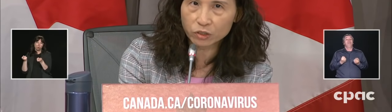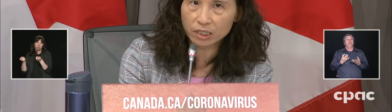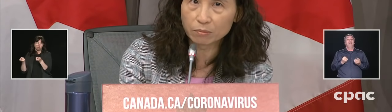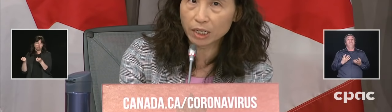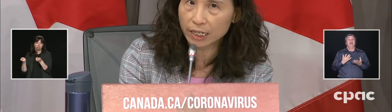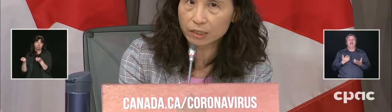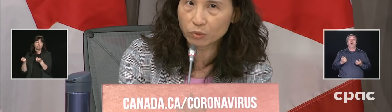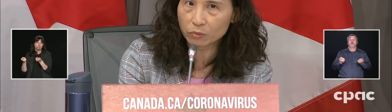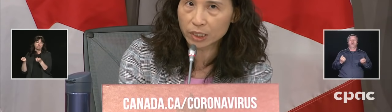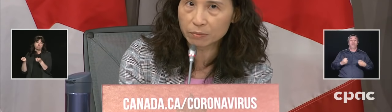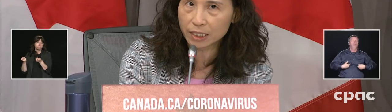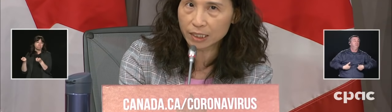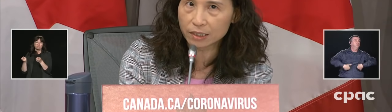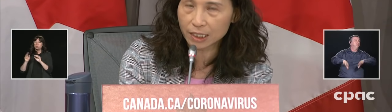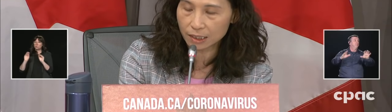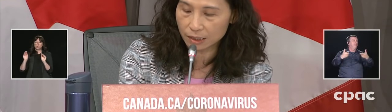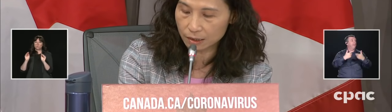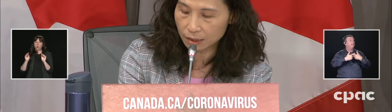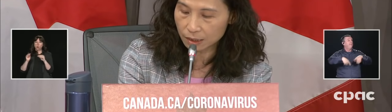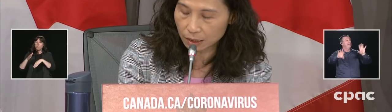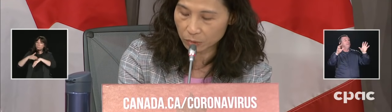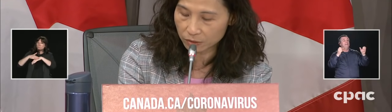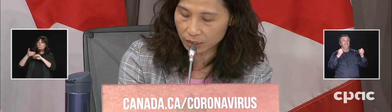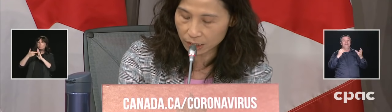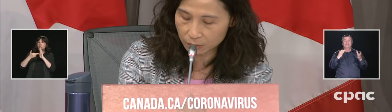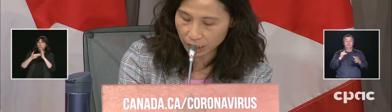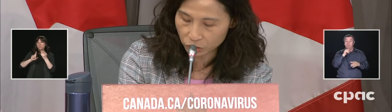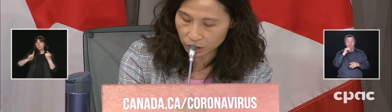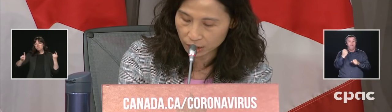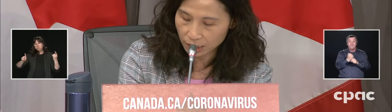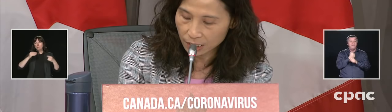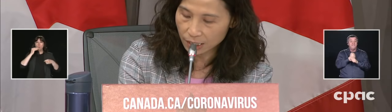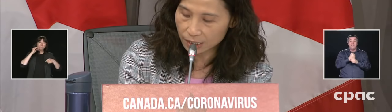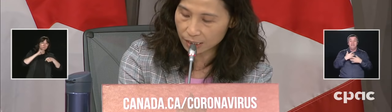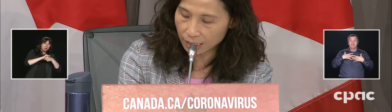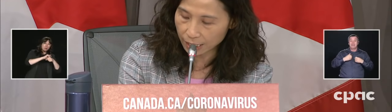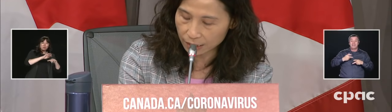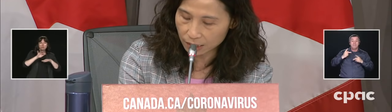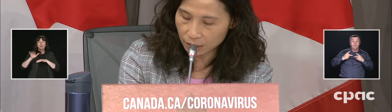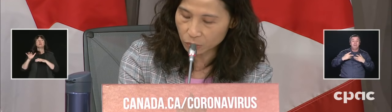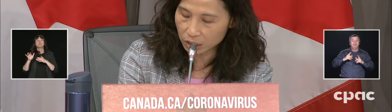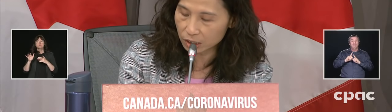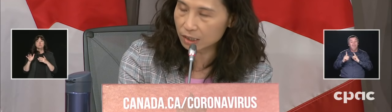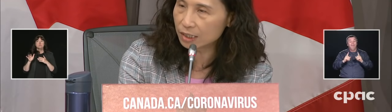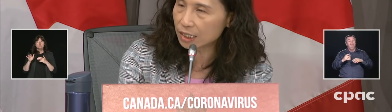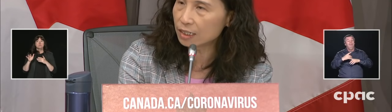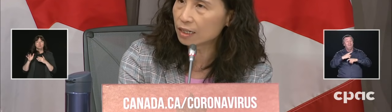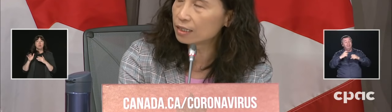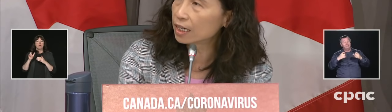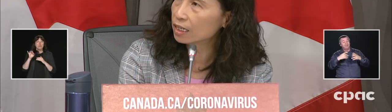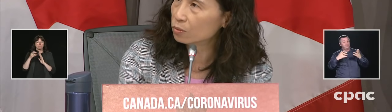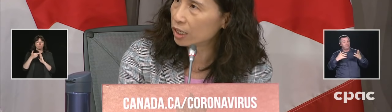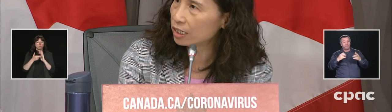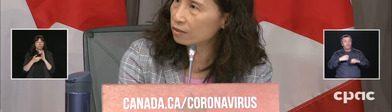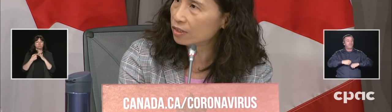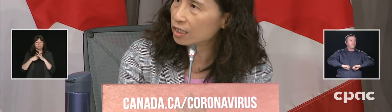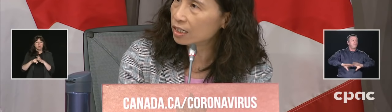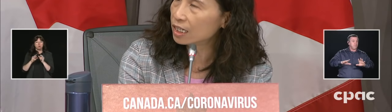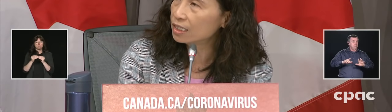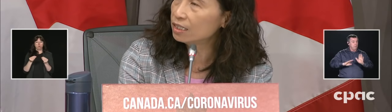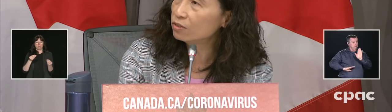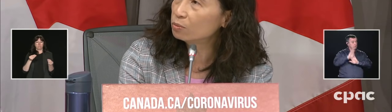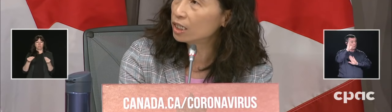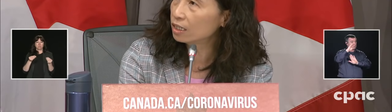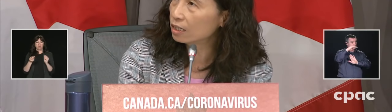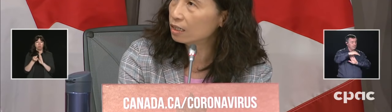health measures in place when we begin to ease some of these measures, is that we could see a second wave